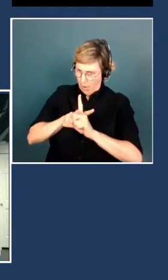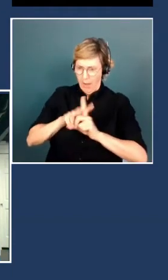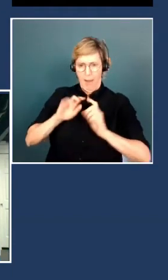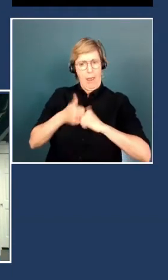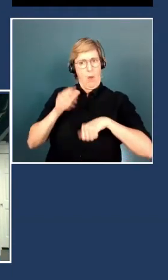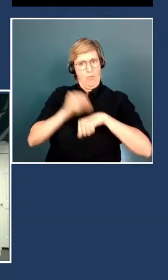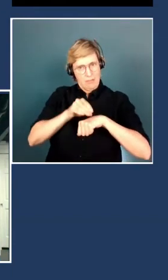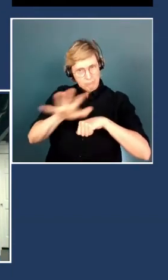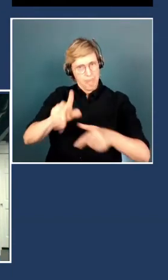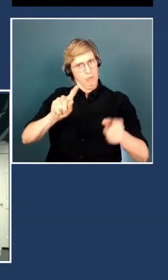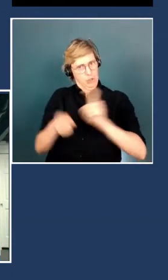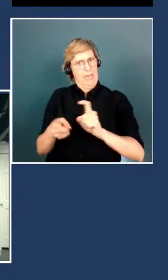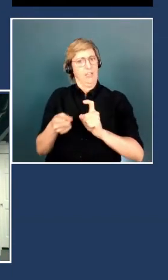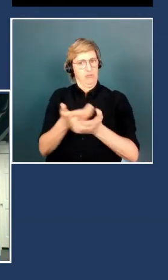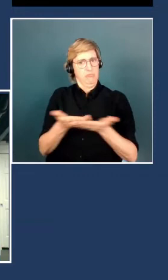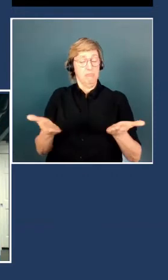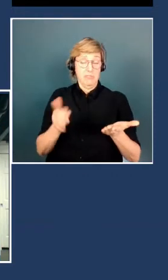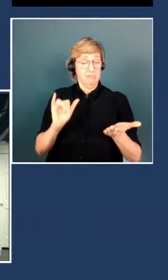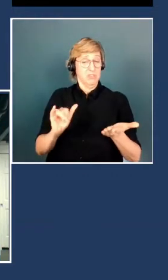position.